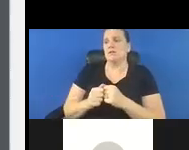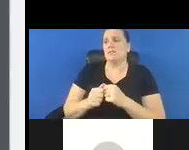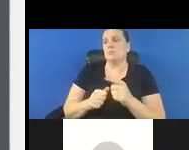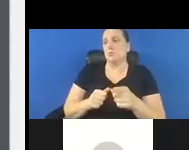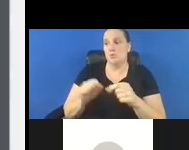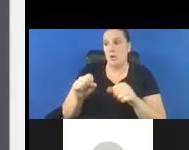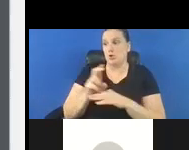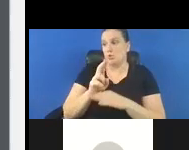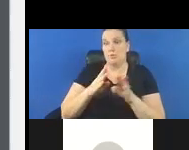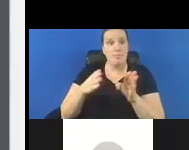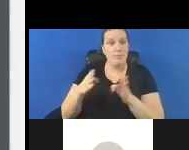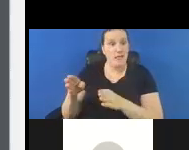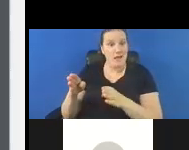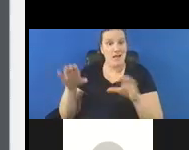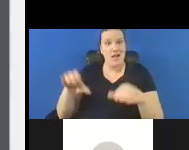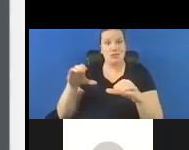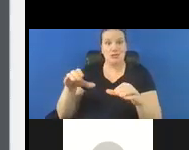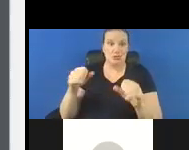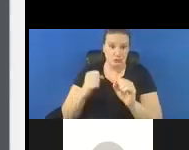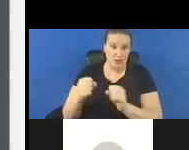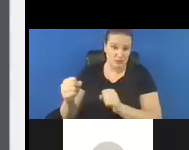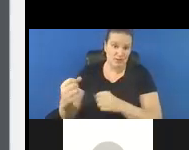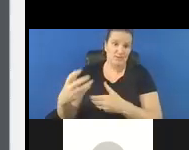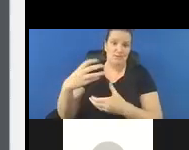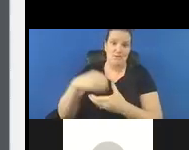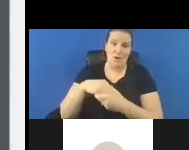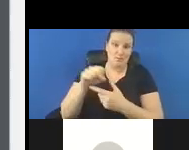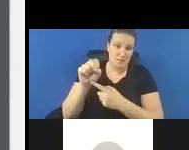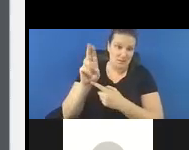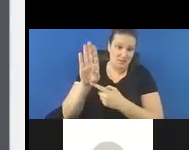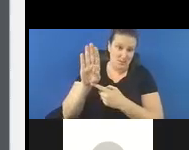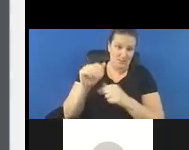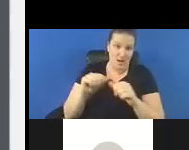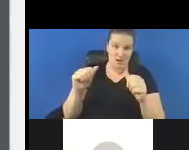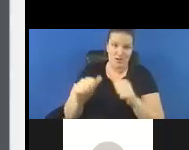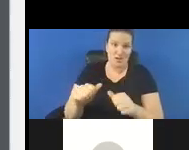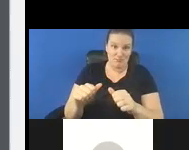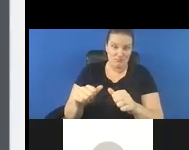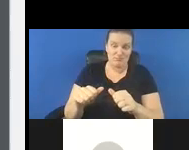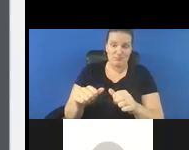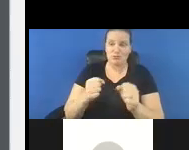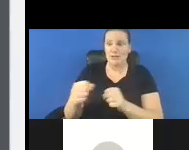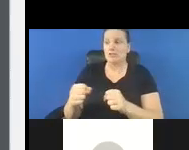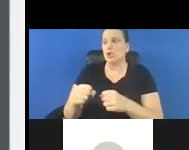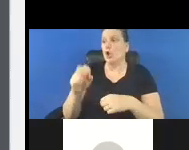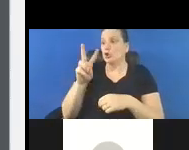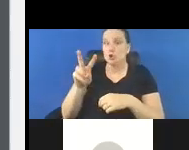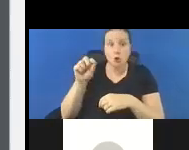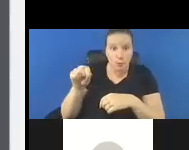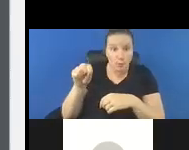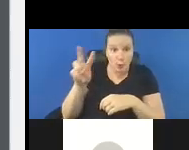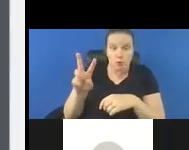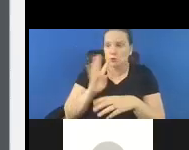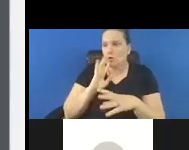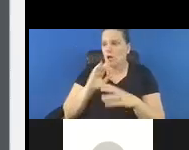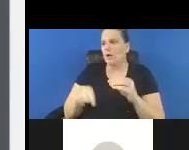use the planned action strategy as part of the sub-area strategy. So the second one there, 2.2, talks about that